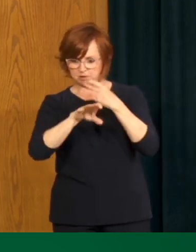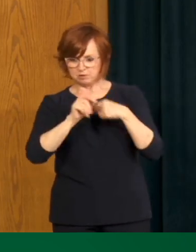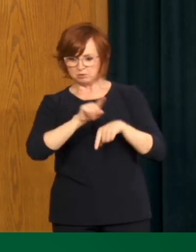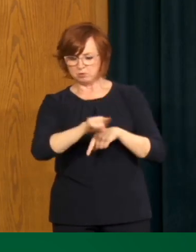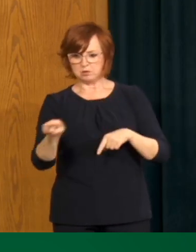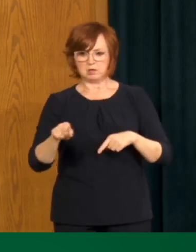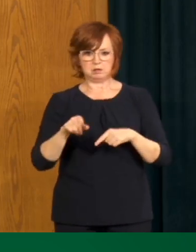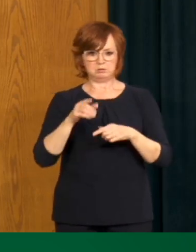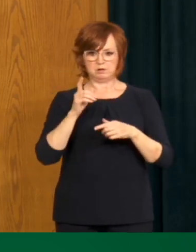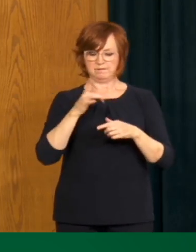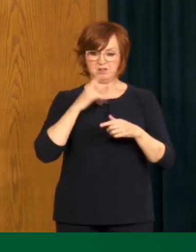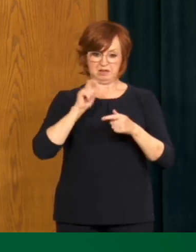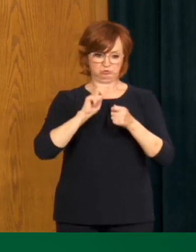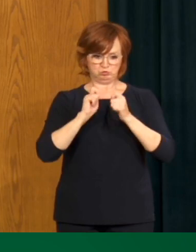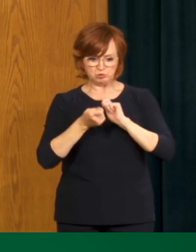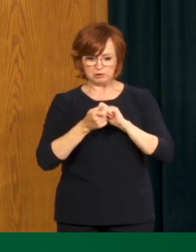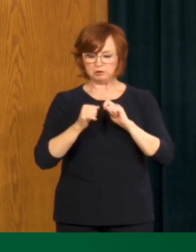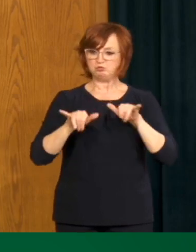saying earlier,